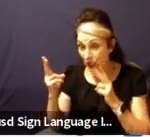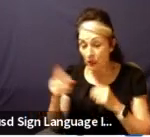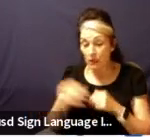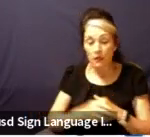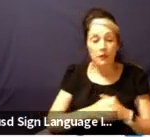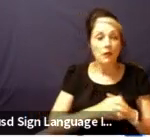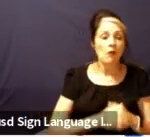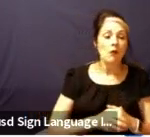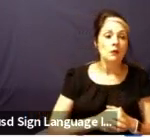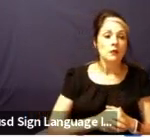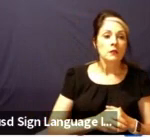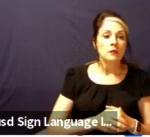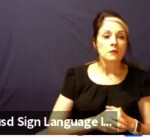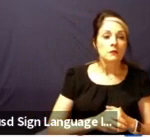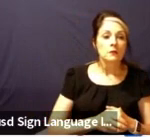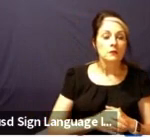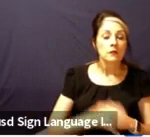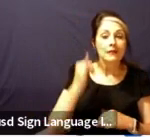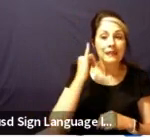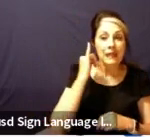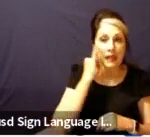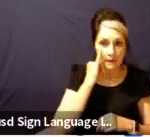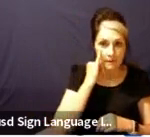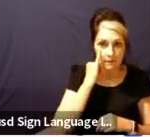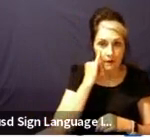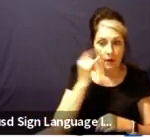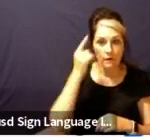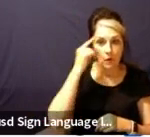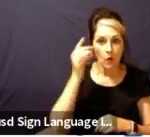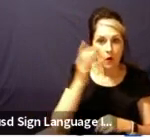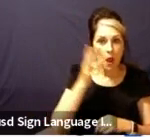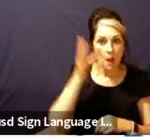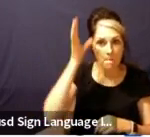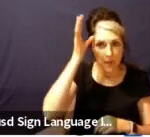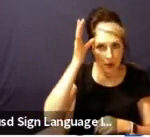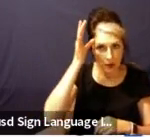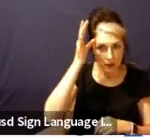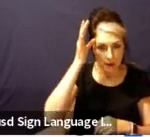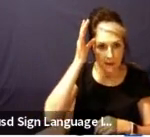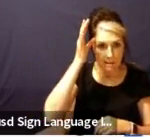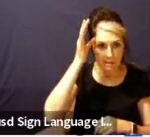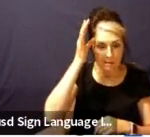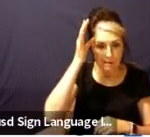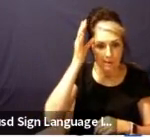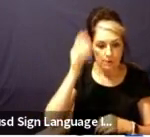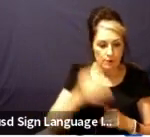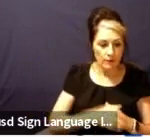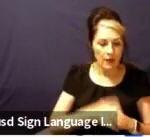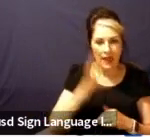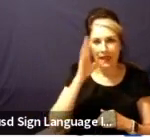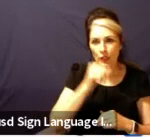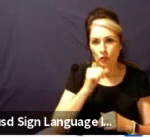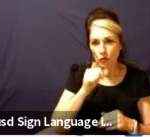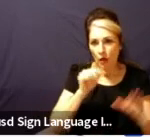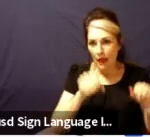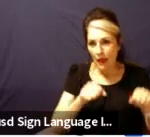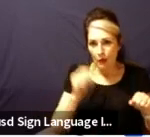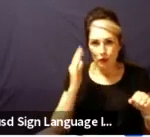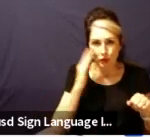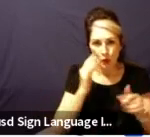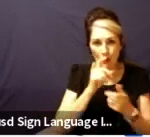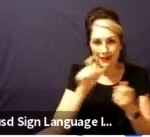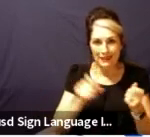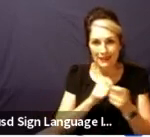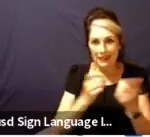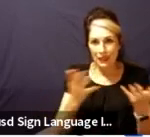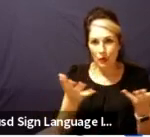Um, it for a parent, you're not. I guess you would not be able to know exactly